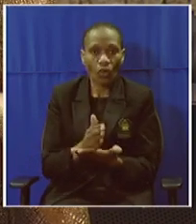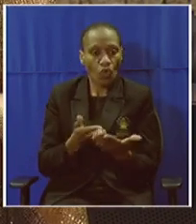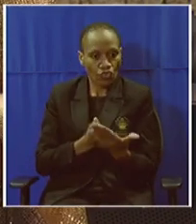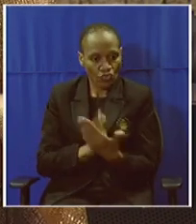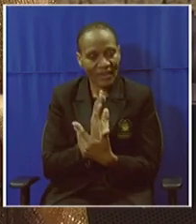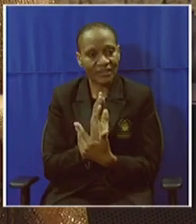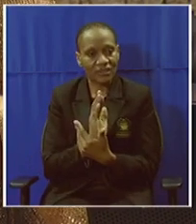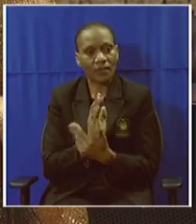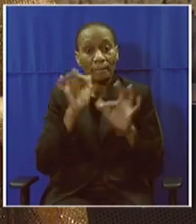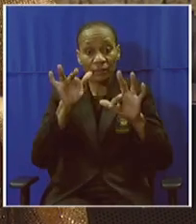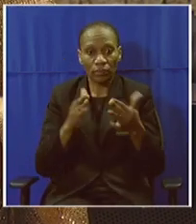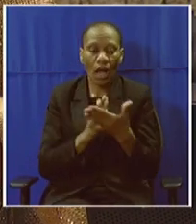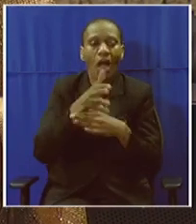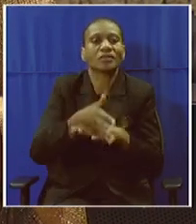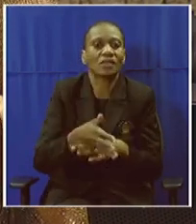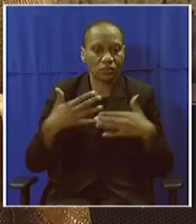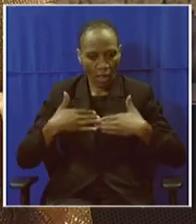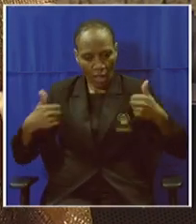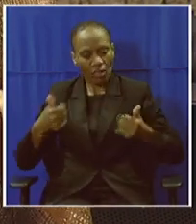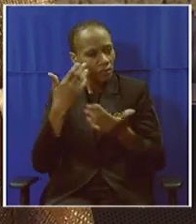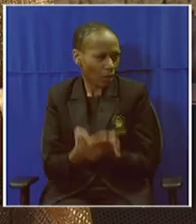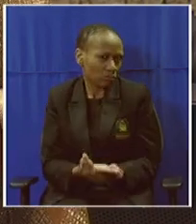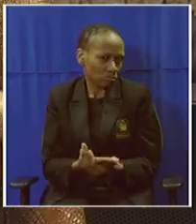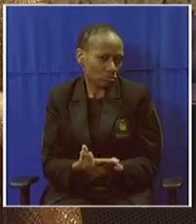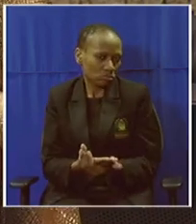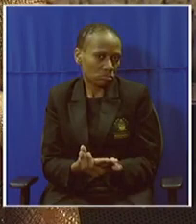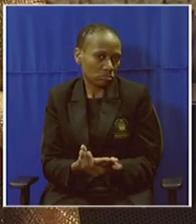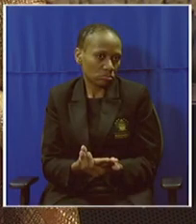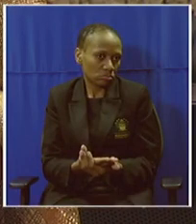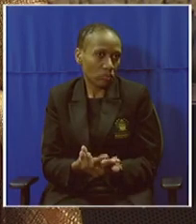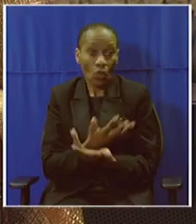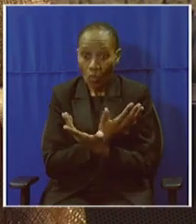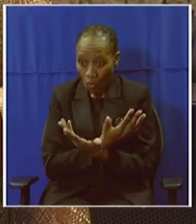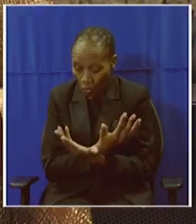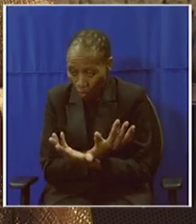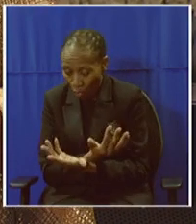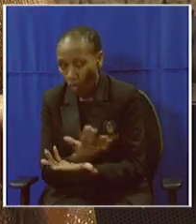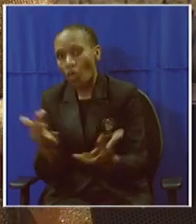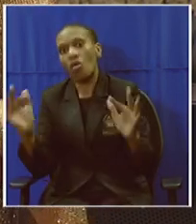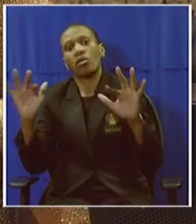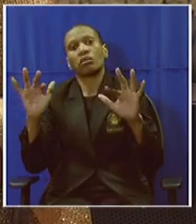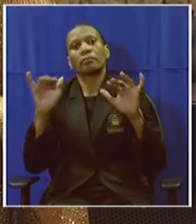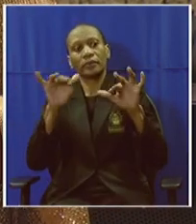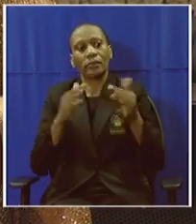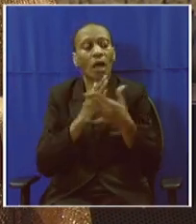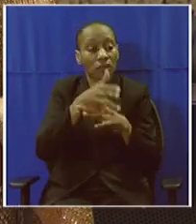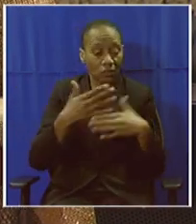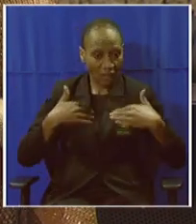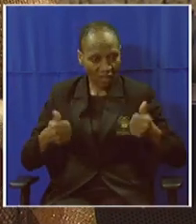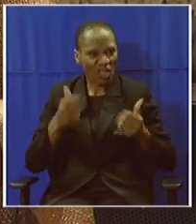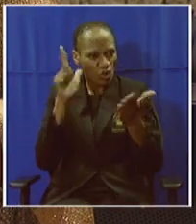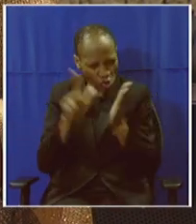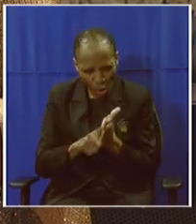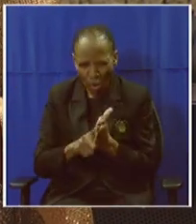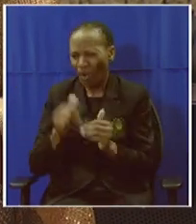to public health and medical care is guaranteed for all in law and in practice without